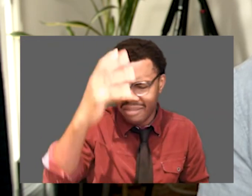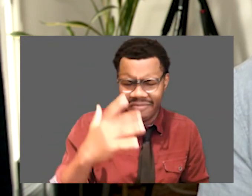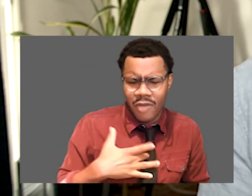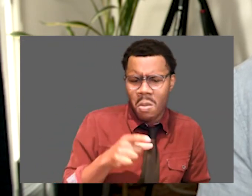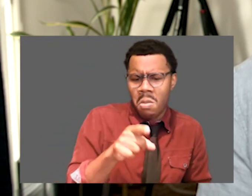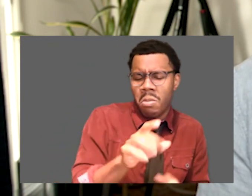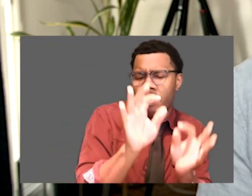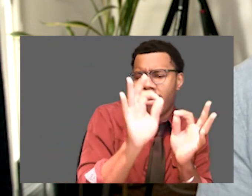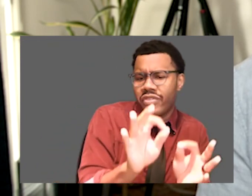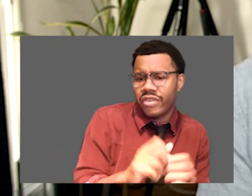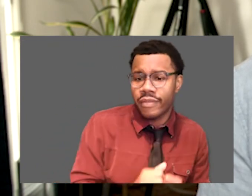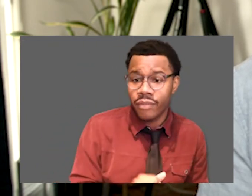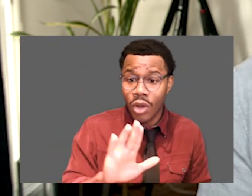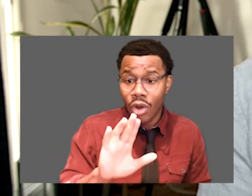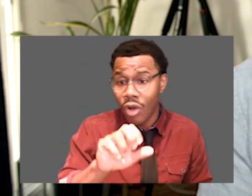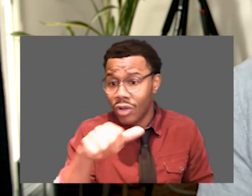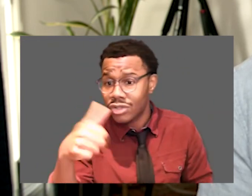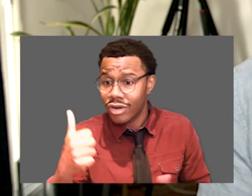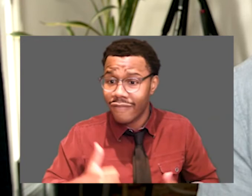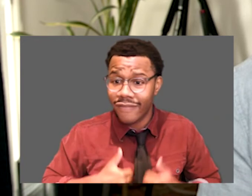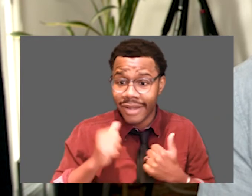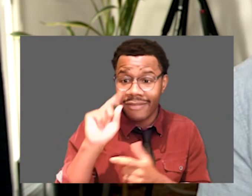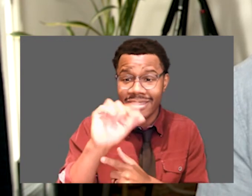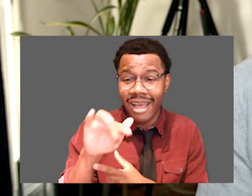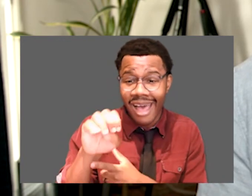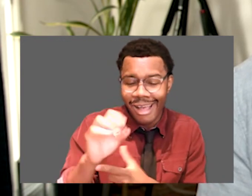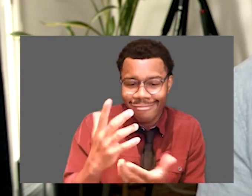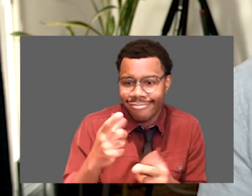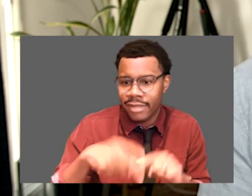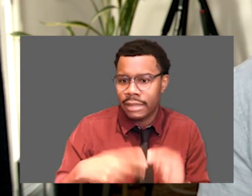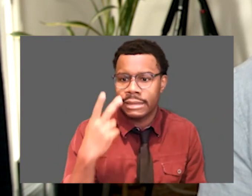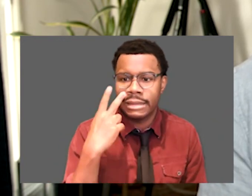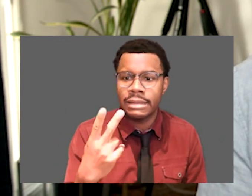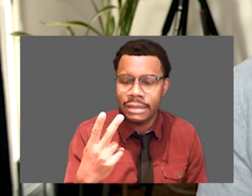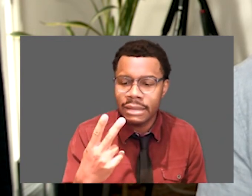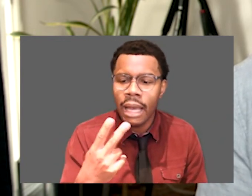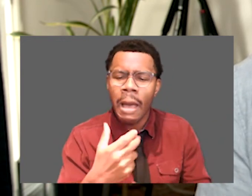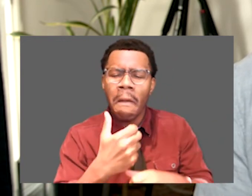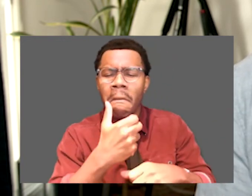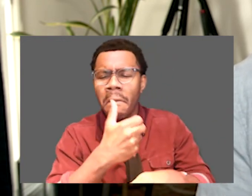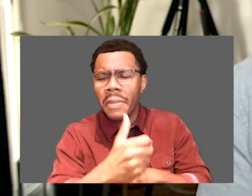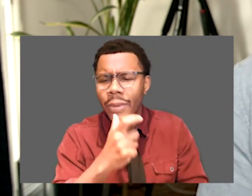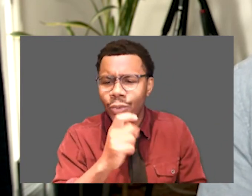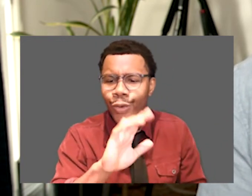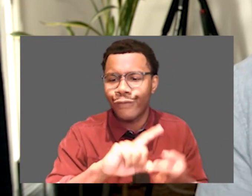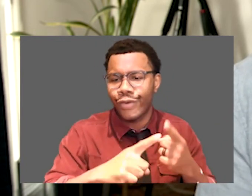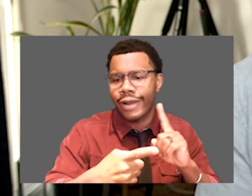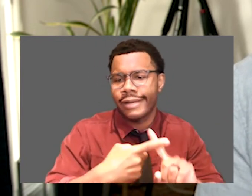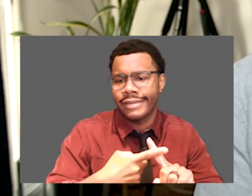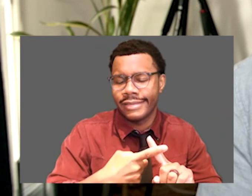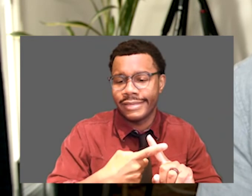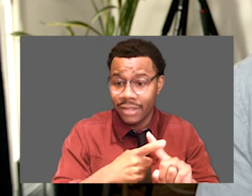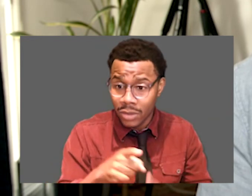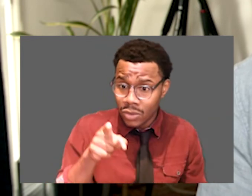lifestyle. Your parents focused their hate and blame on her drug-using friends. You were only 12.